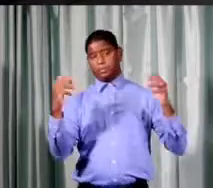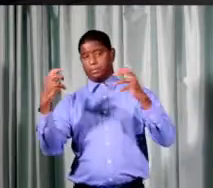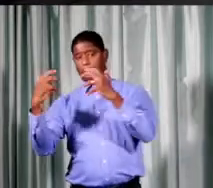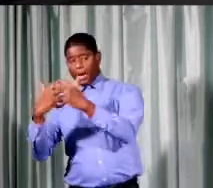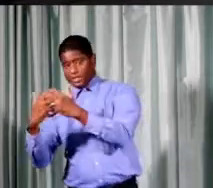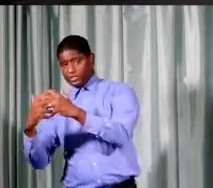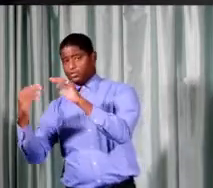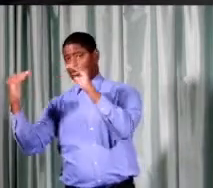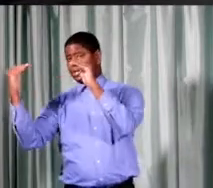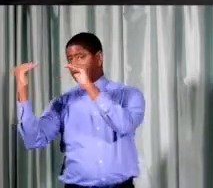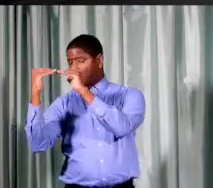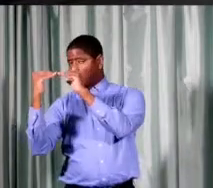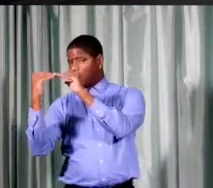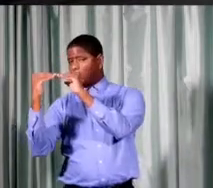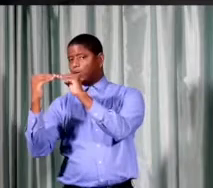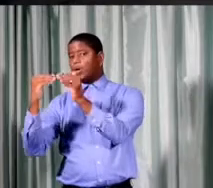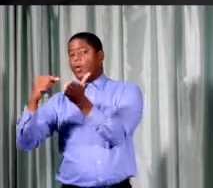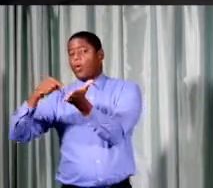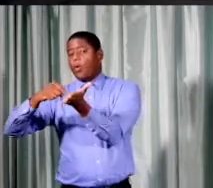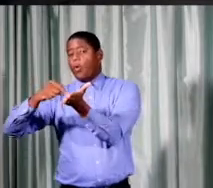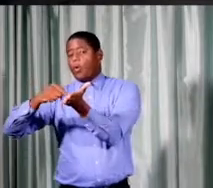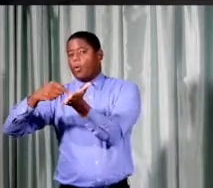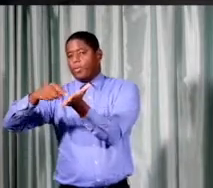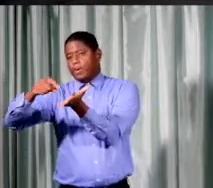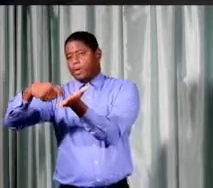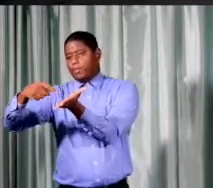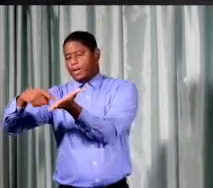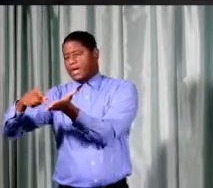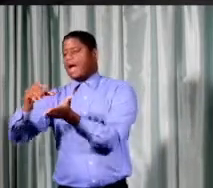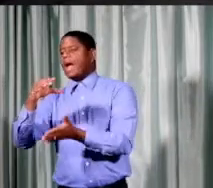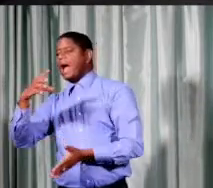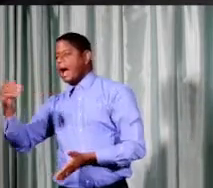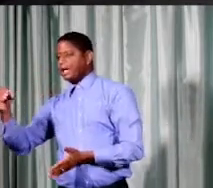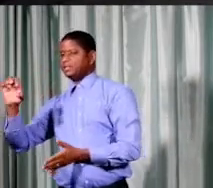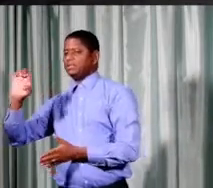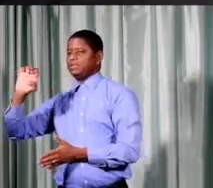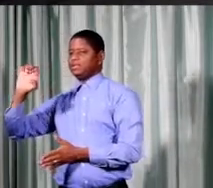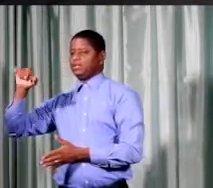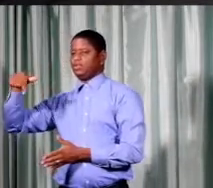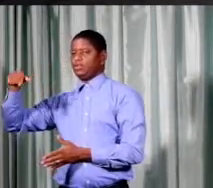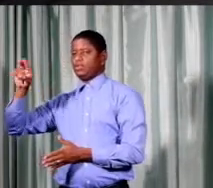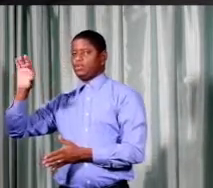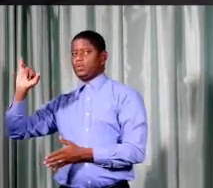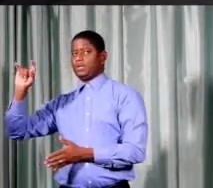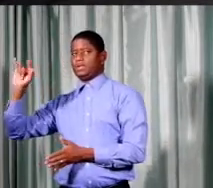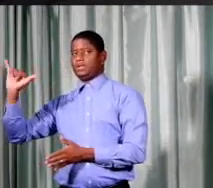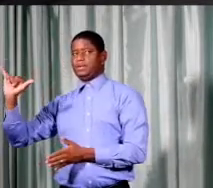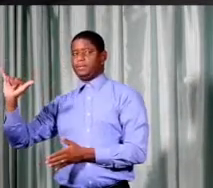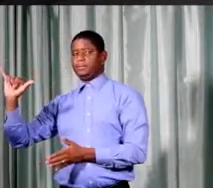everything you have on was either paid for with your money